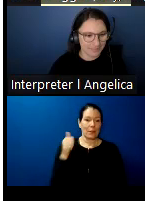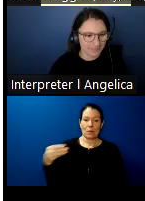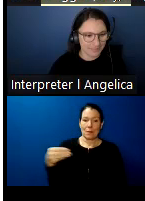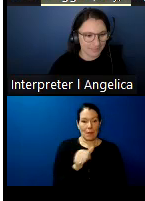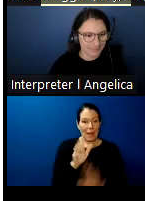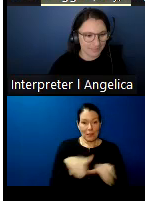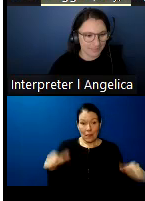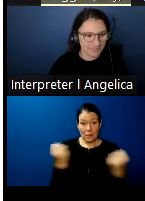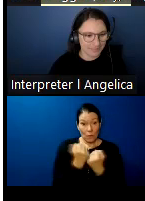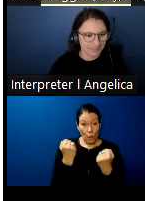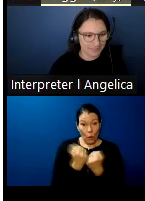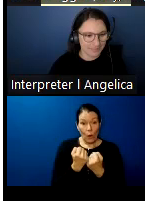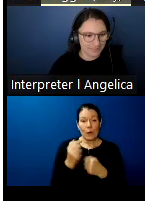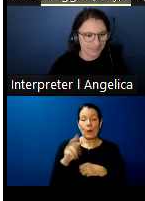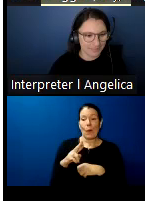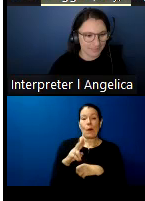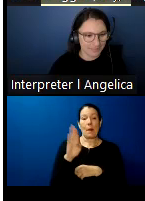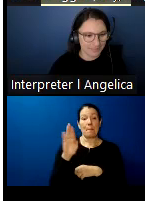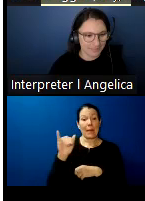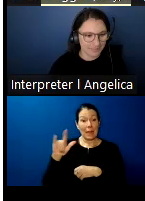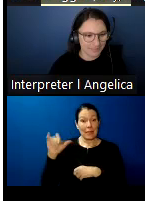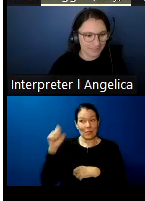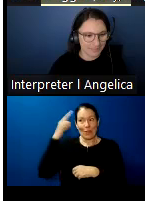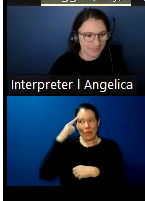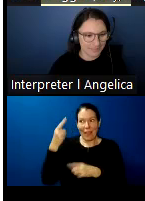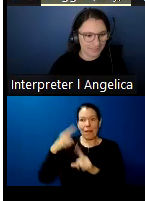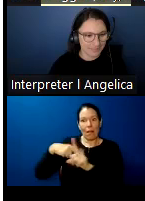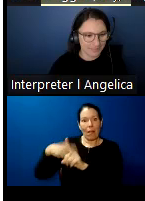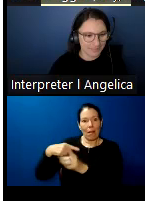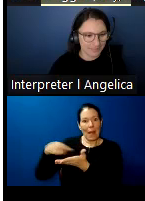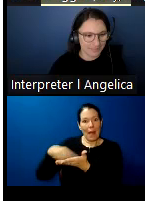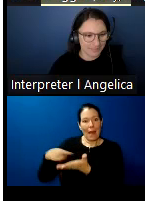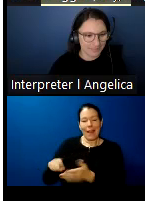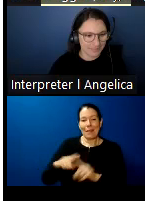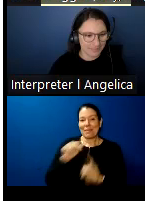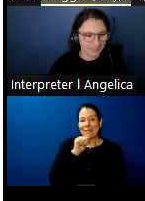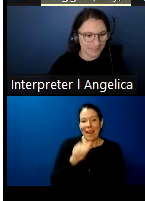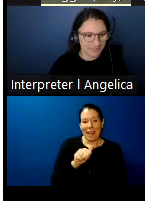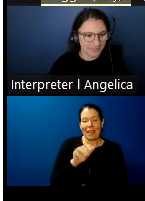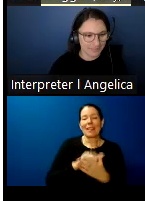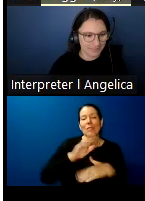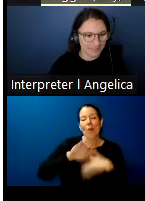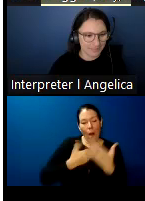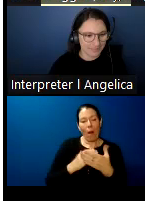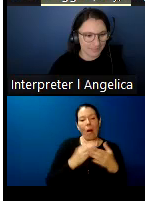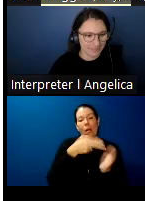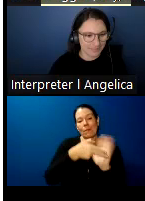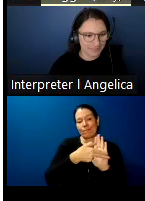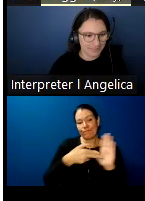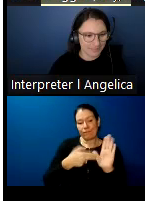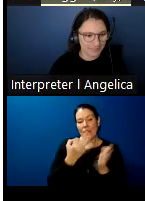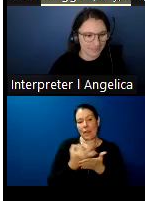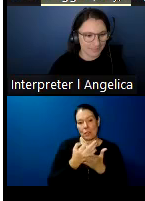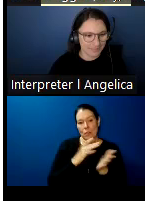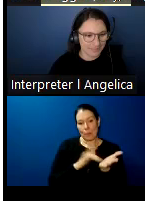support or bills that you think that they're being paid. All of those things are considered financial abuse. And some other forms